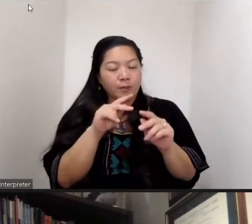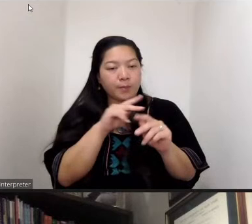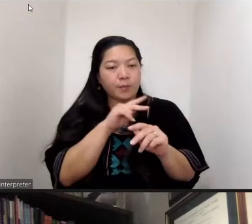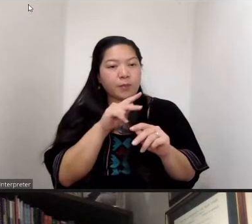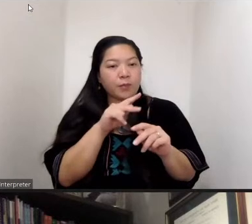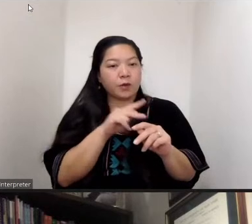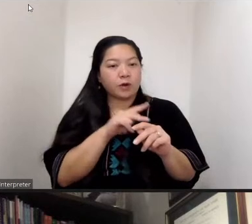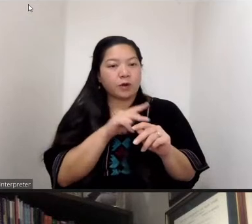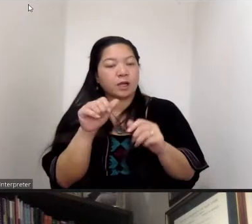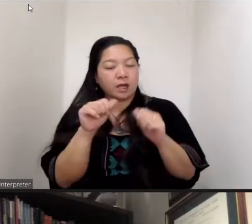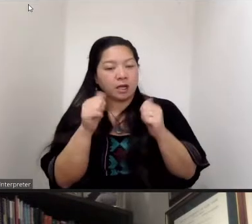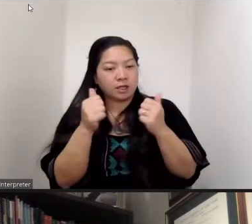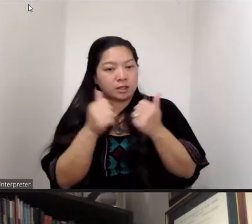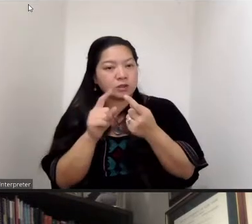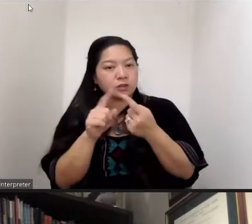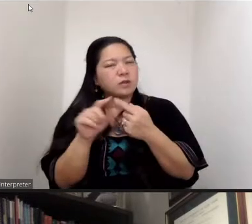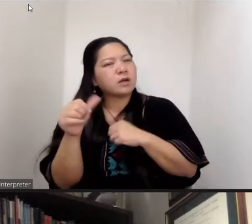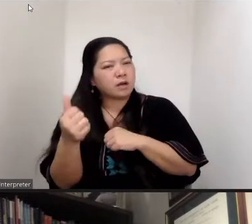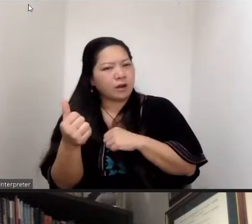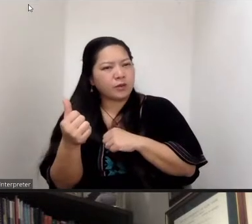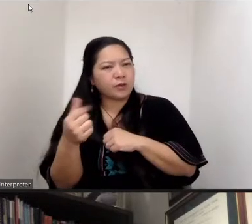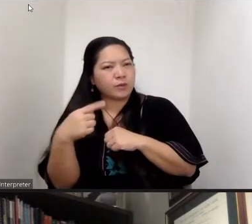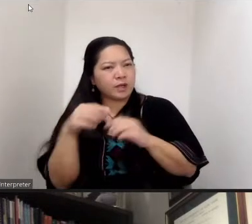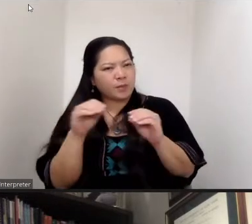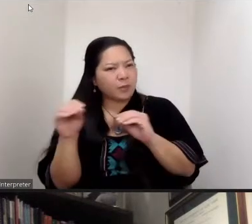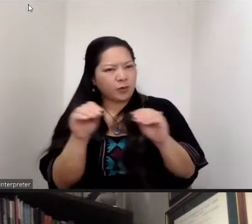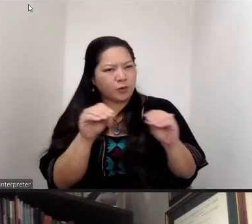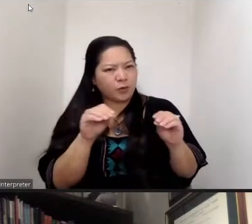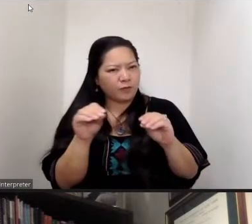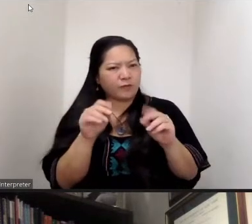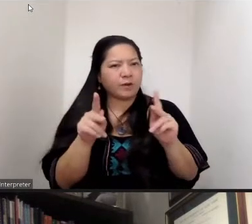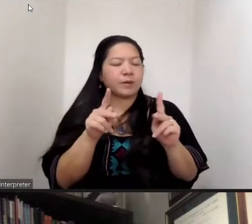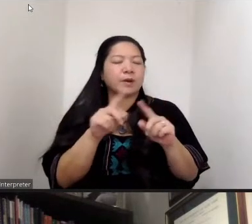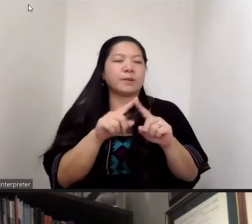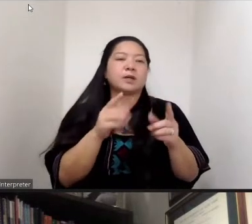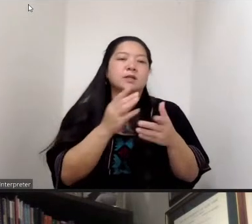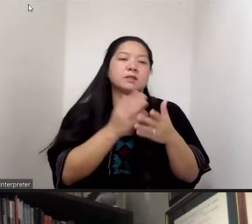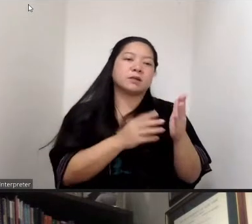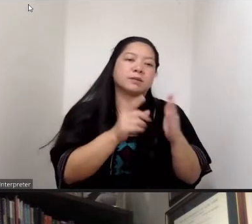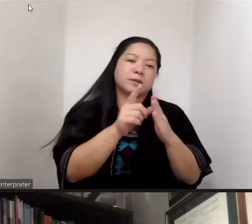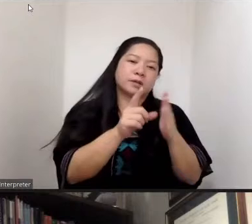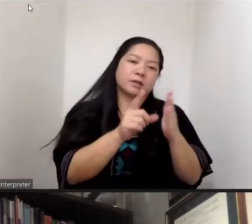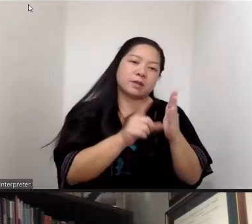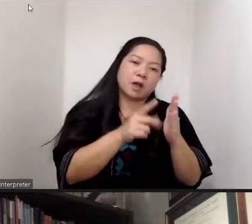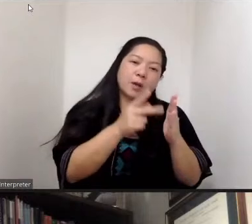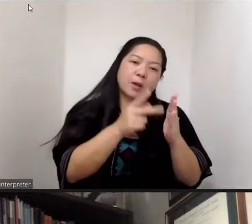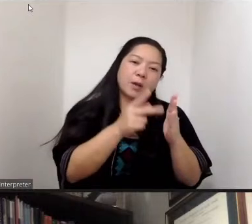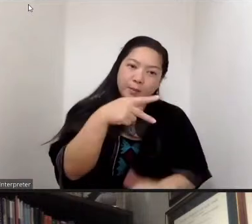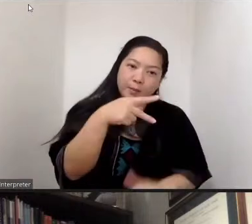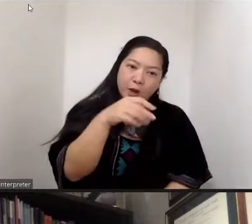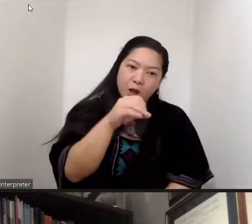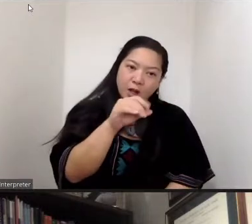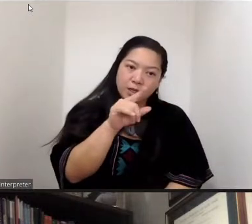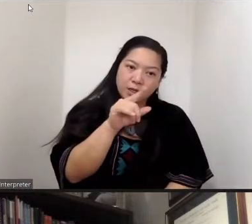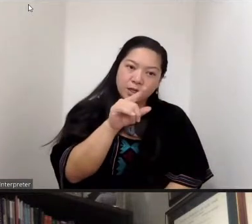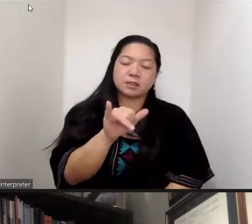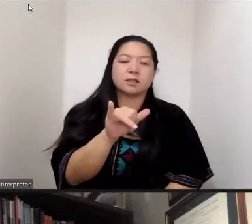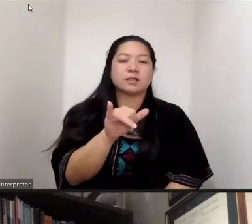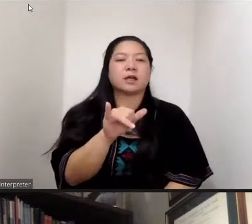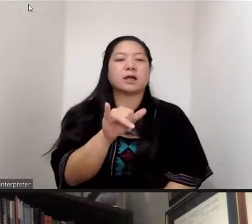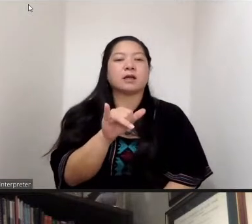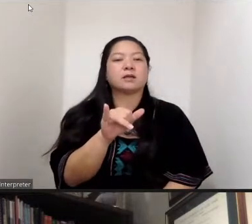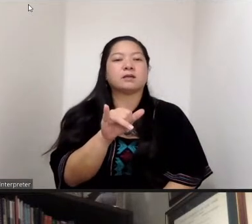But policies that can maybe drive phase-in situations in lifting